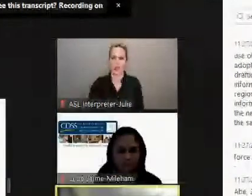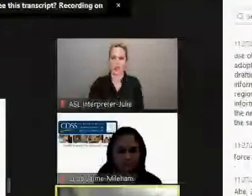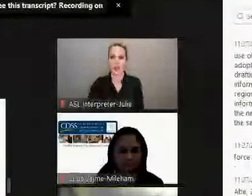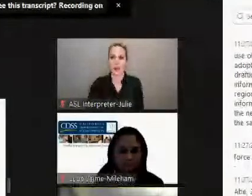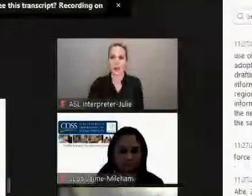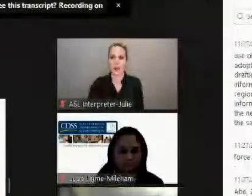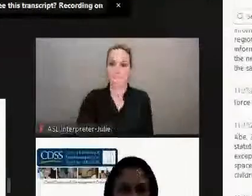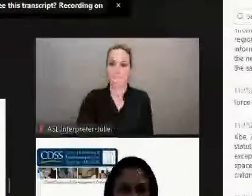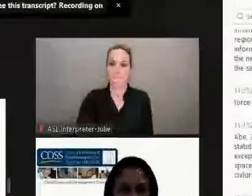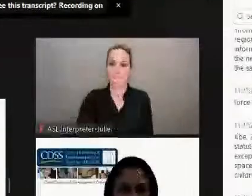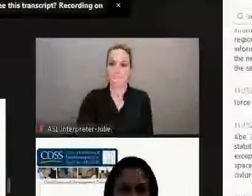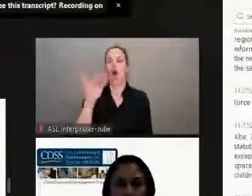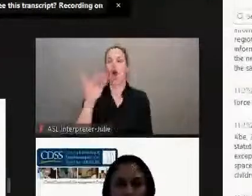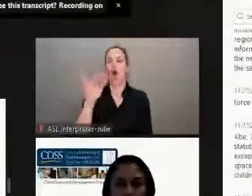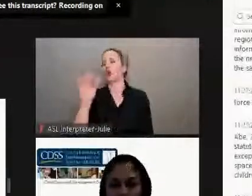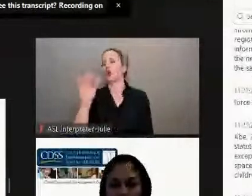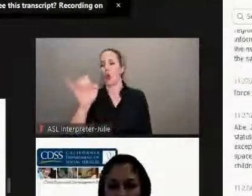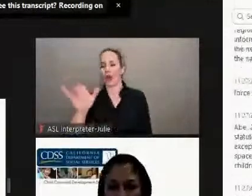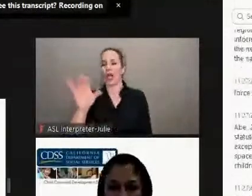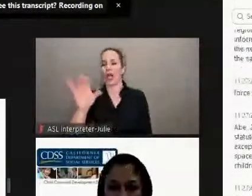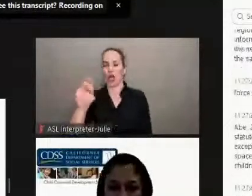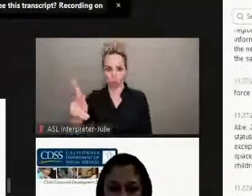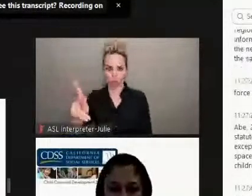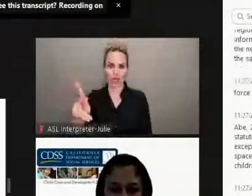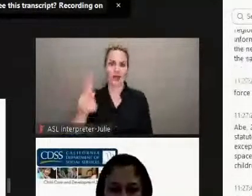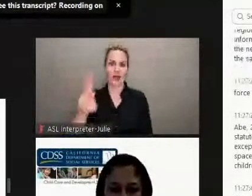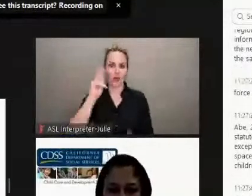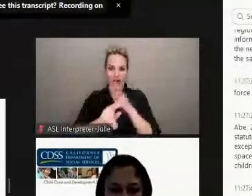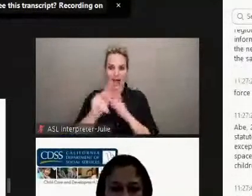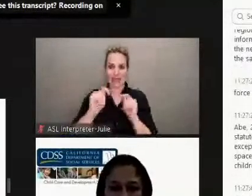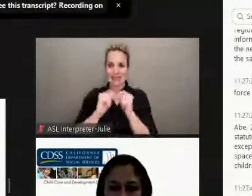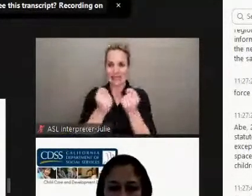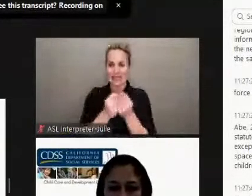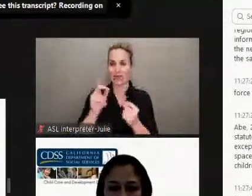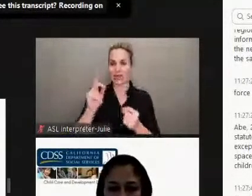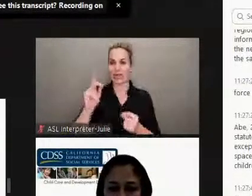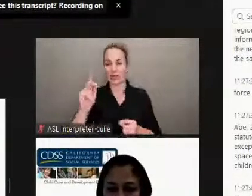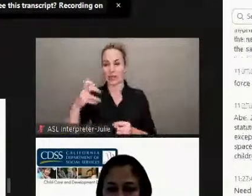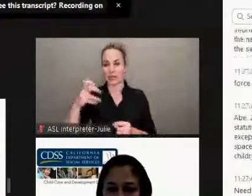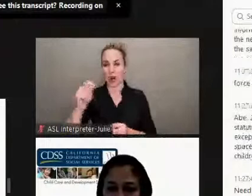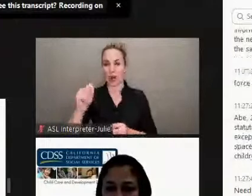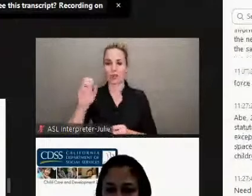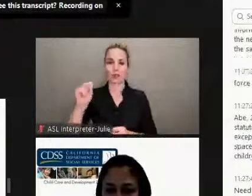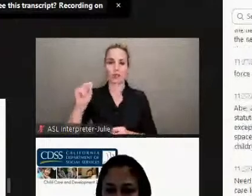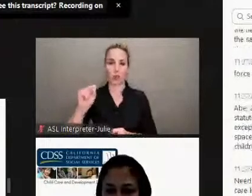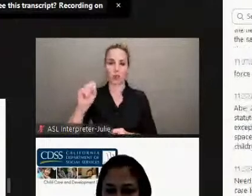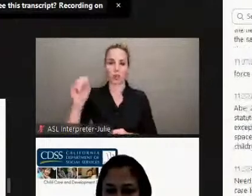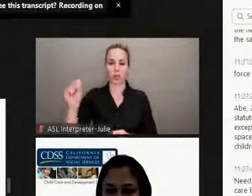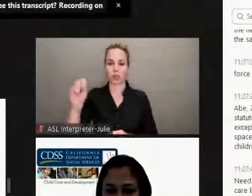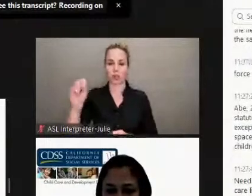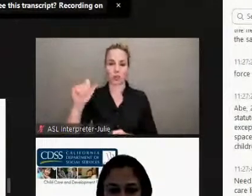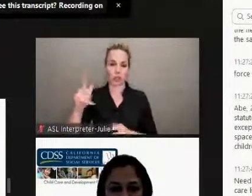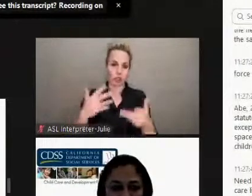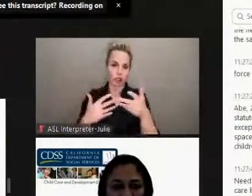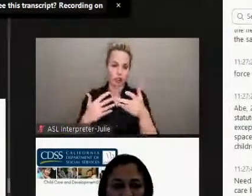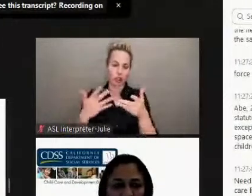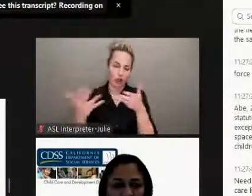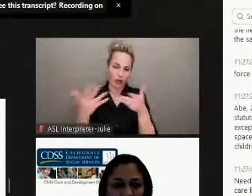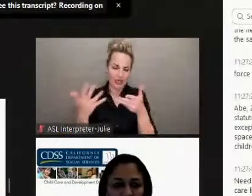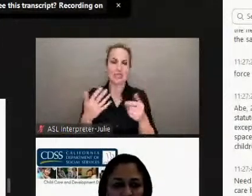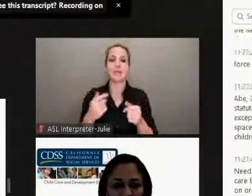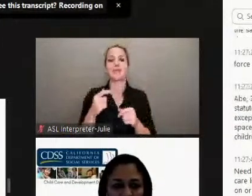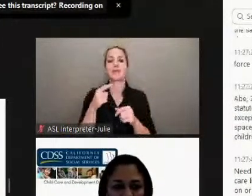Good morning, everybody. This is Joey Cook with the Fiscal Forecasting Team here at the Department of Social Services. For the funding display on the screen, all child care and